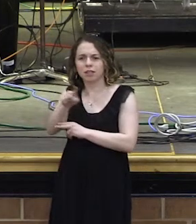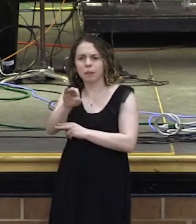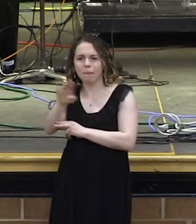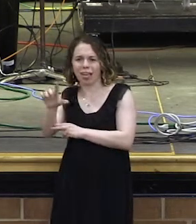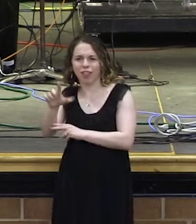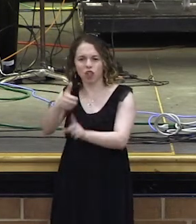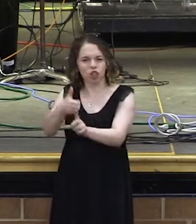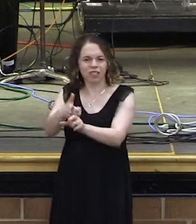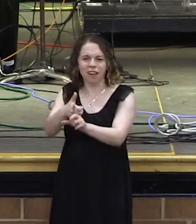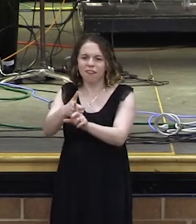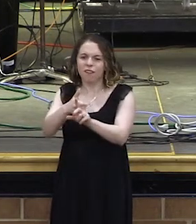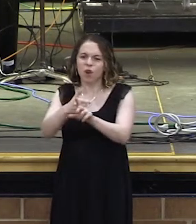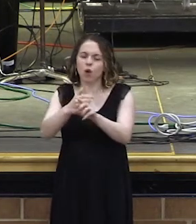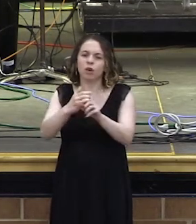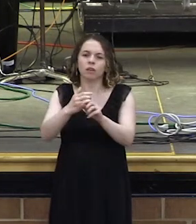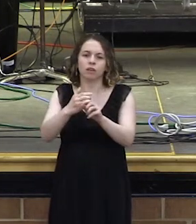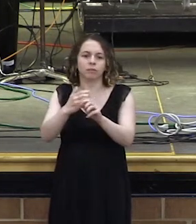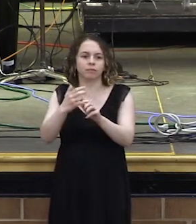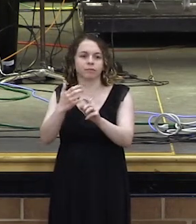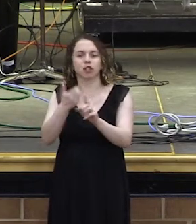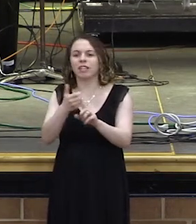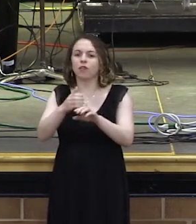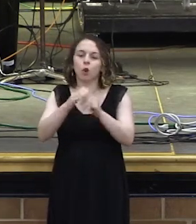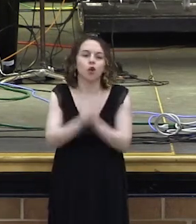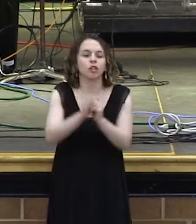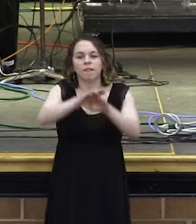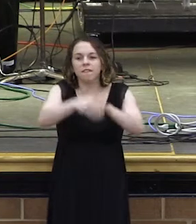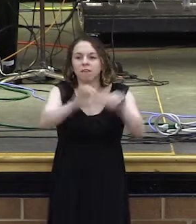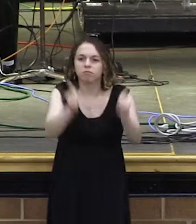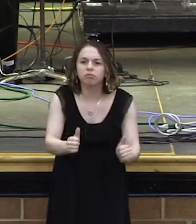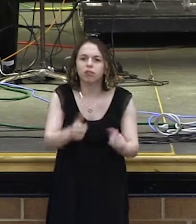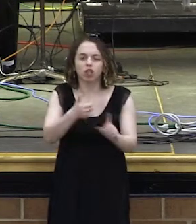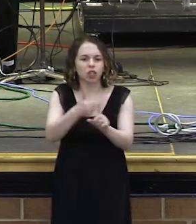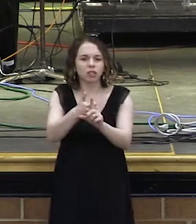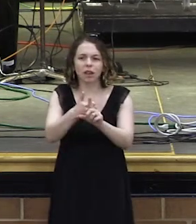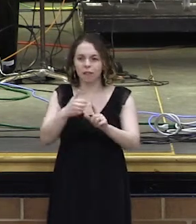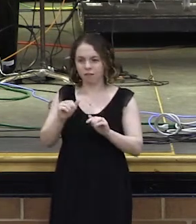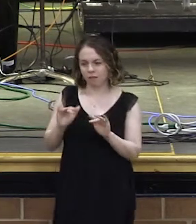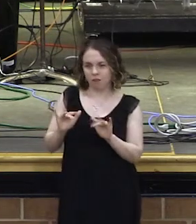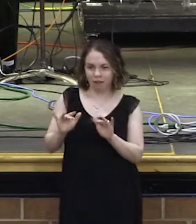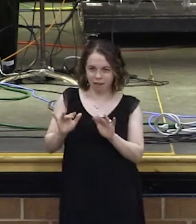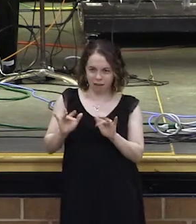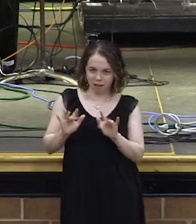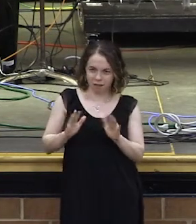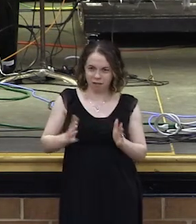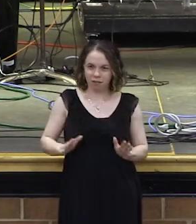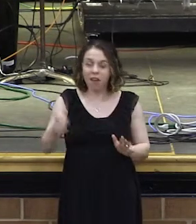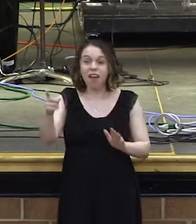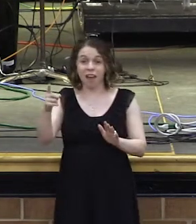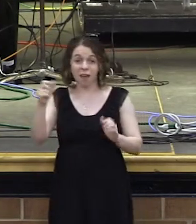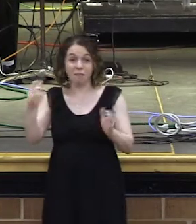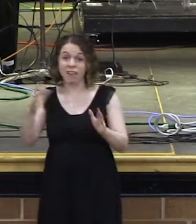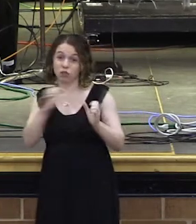commit acts of immorality and eat things sacrifice to Idols Jesus is straight up you